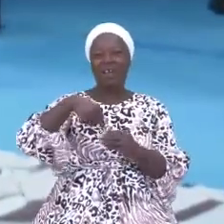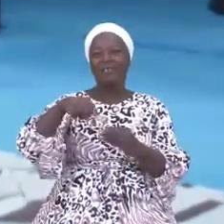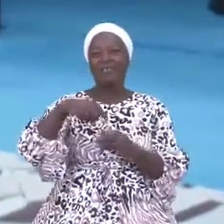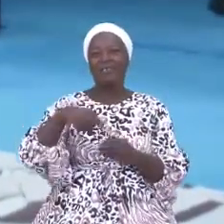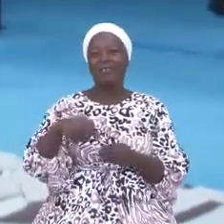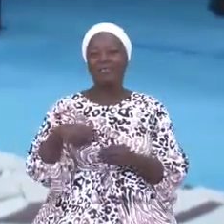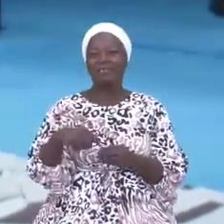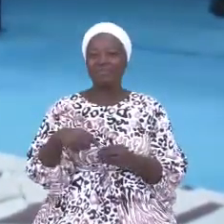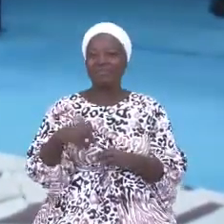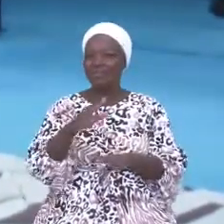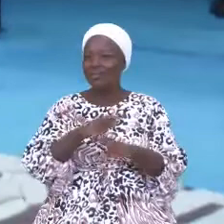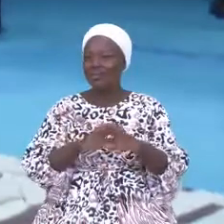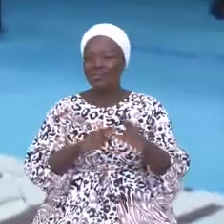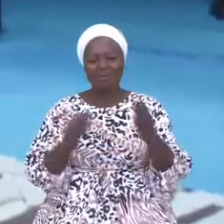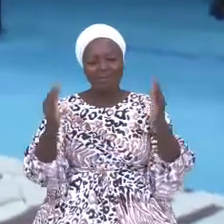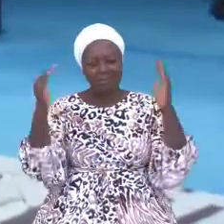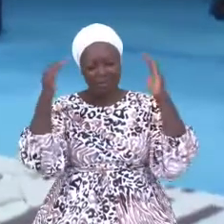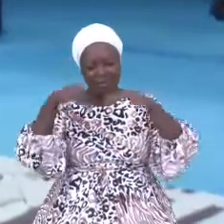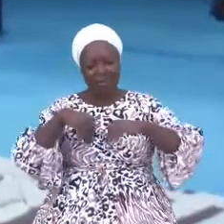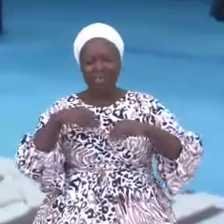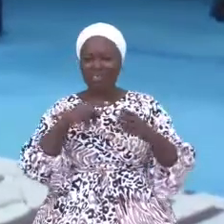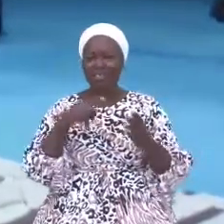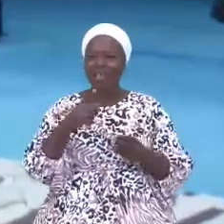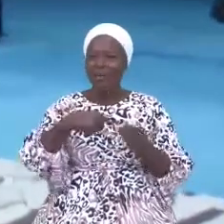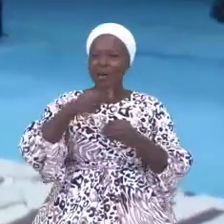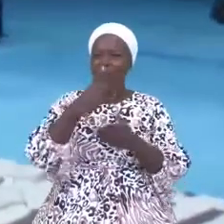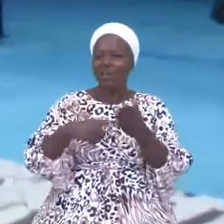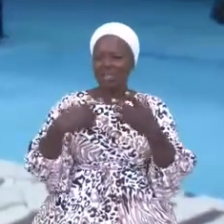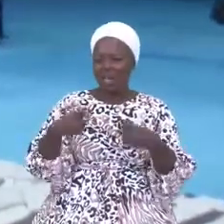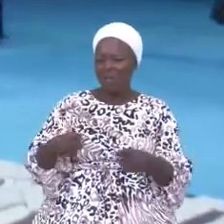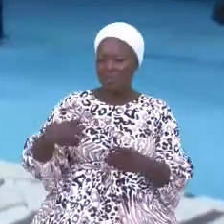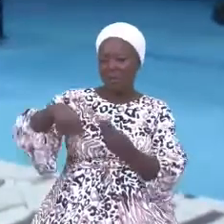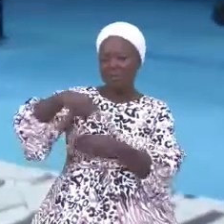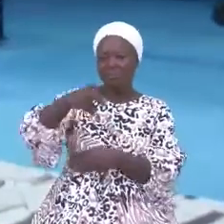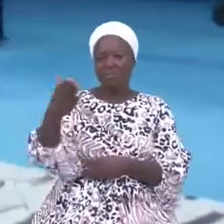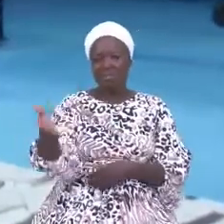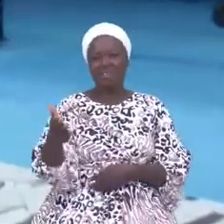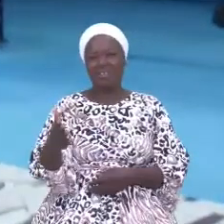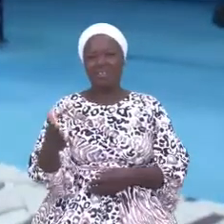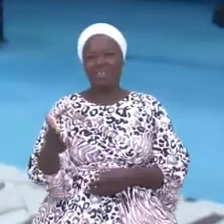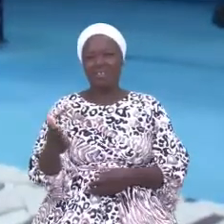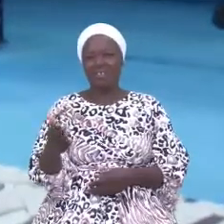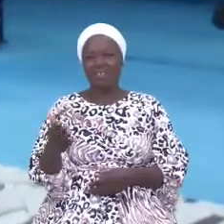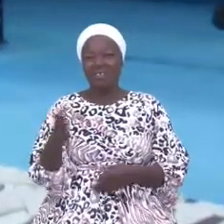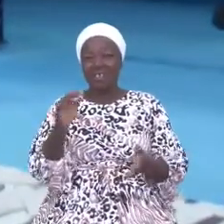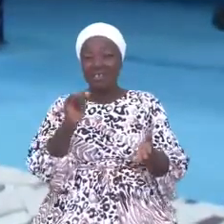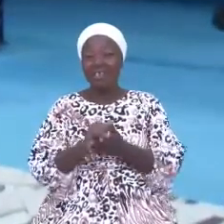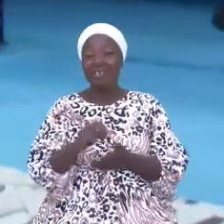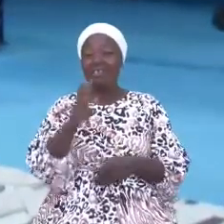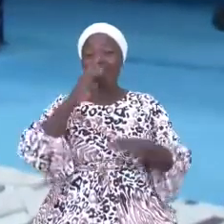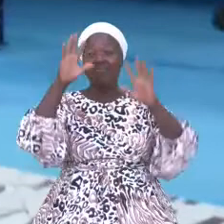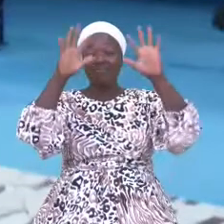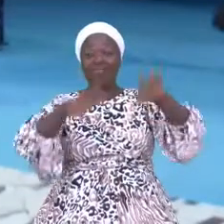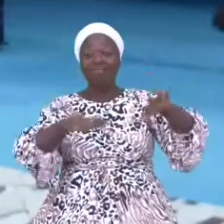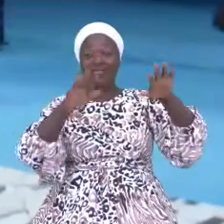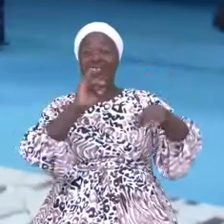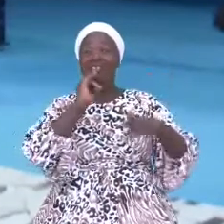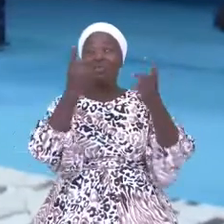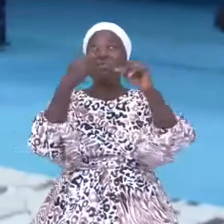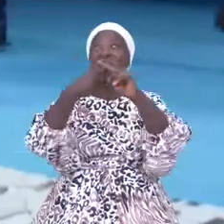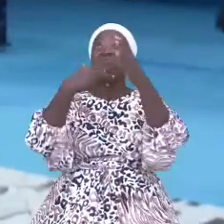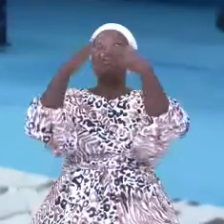Don't worry about the things happening around you there. That rain is coming from